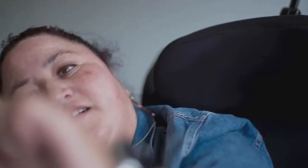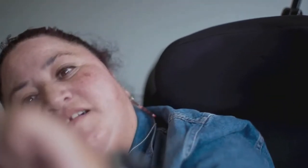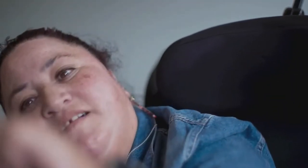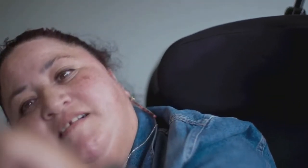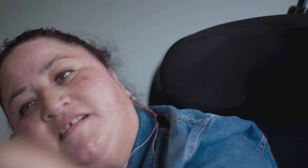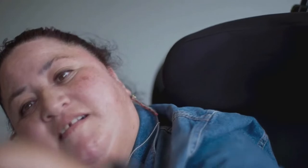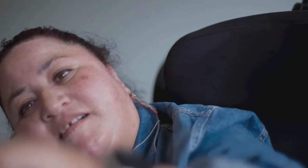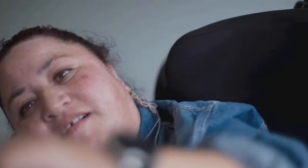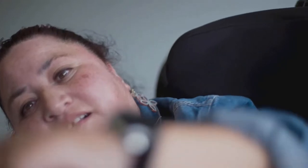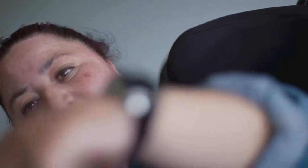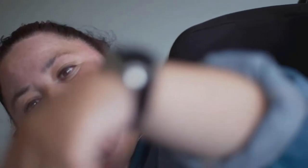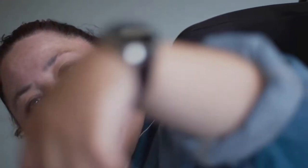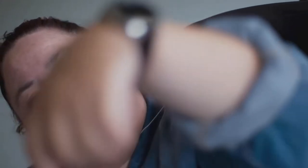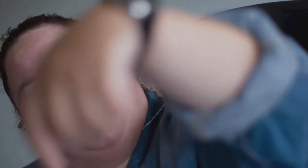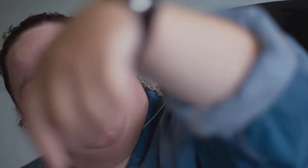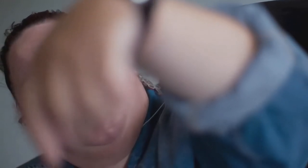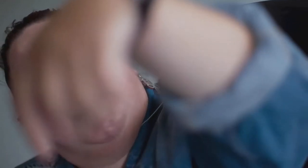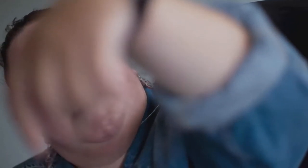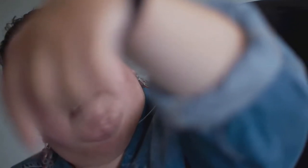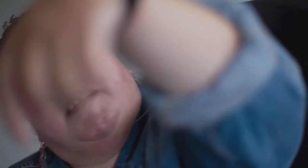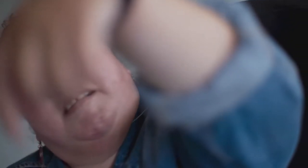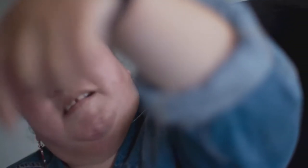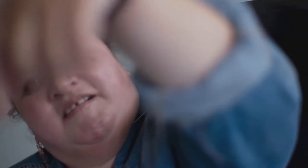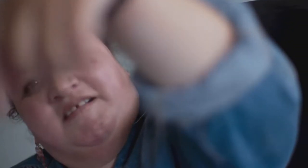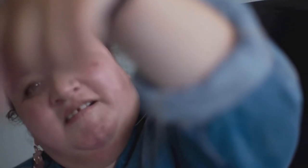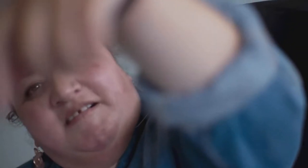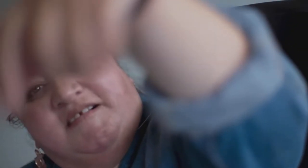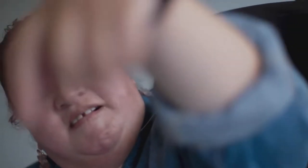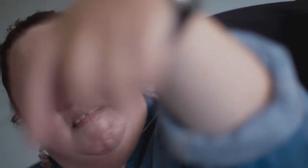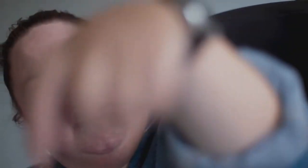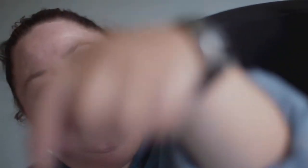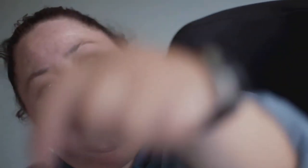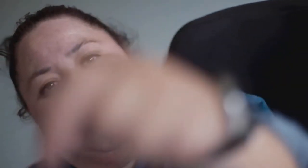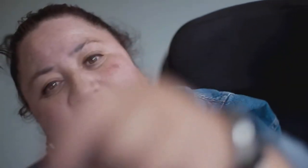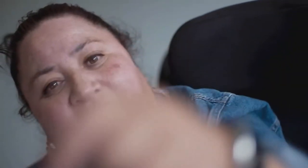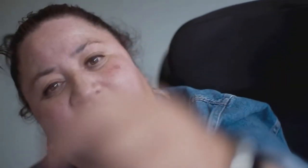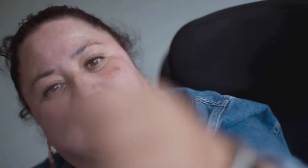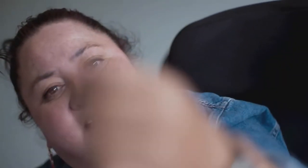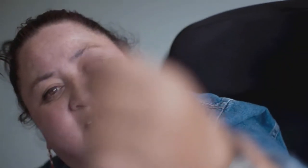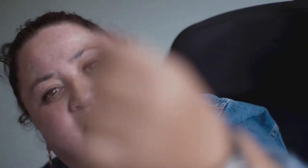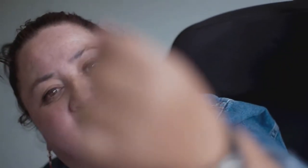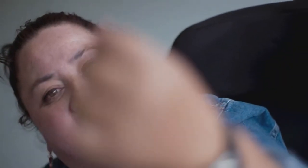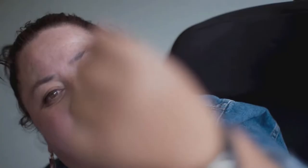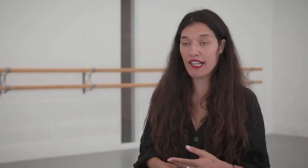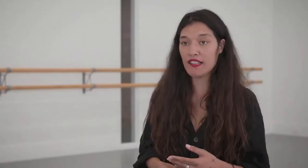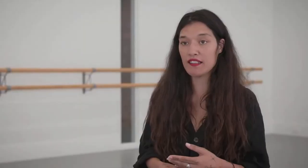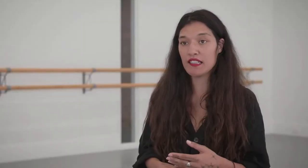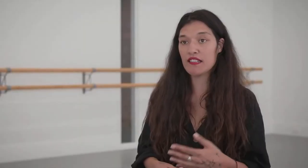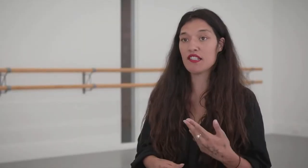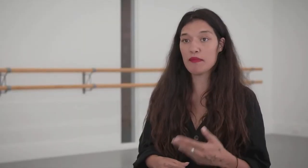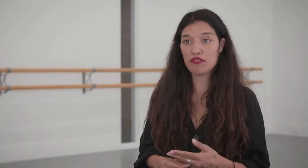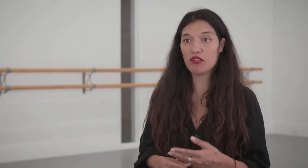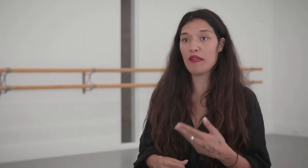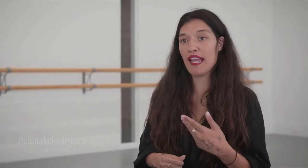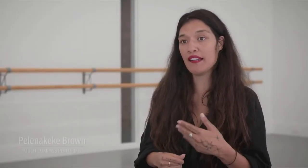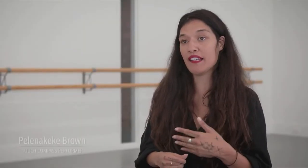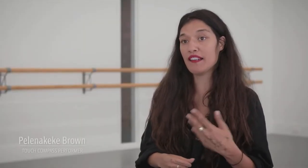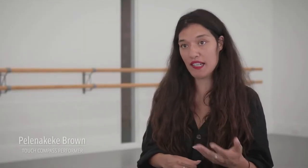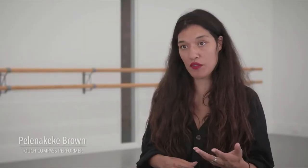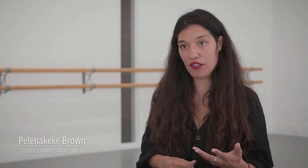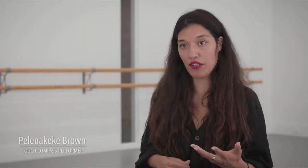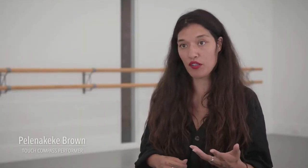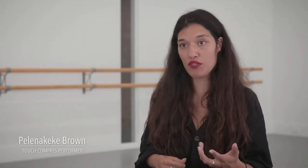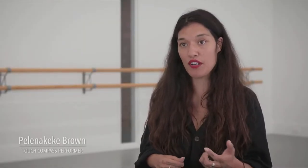has been a integral art form for Lucy to communicate to storytell to perform